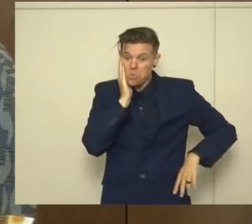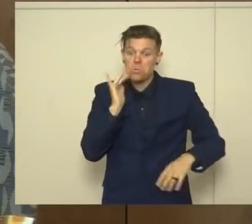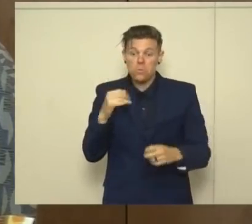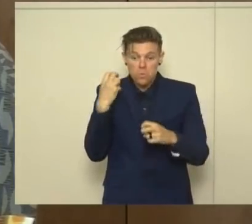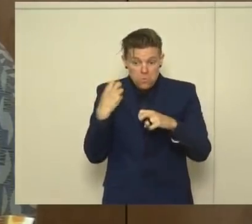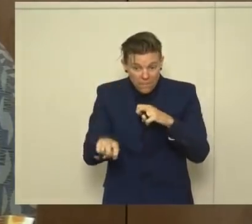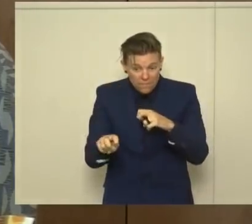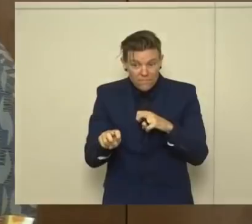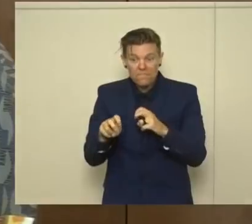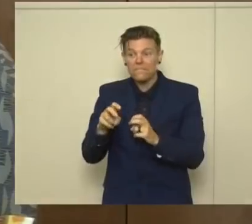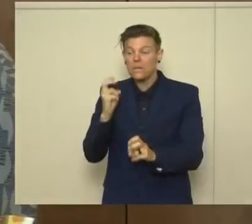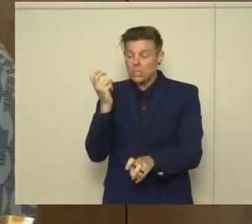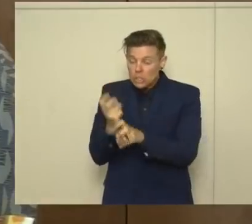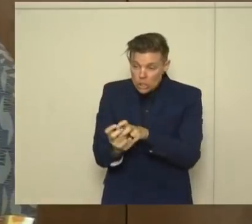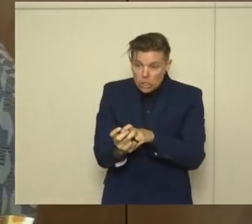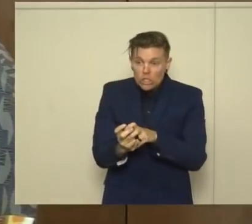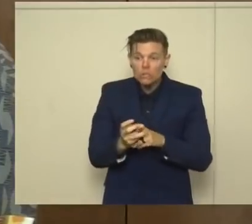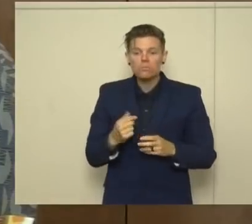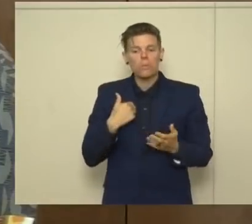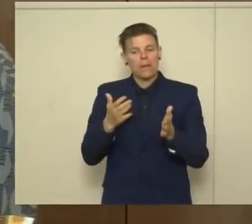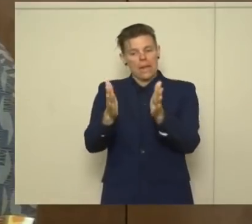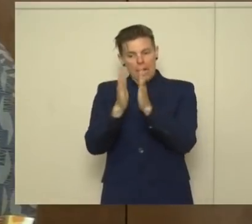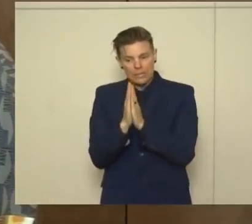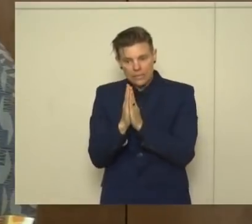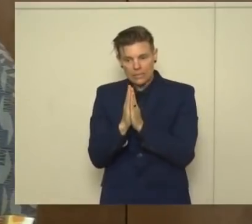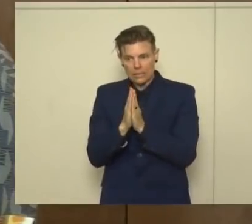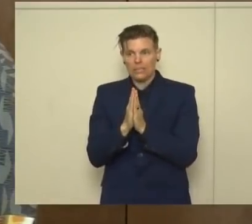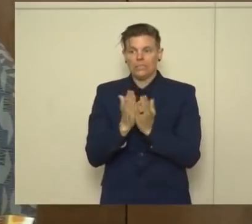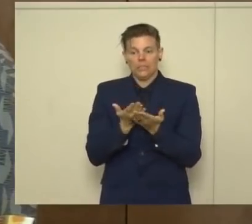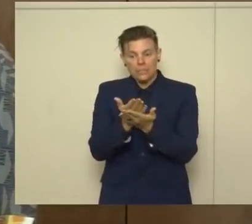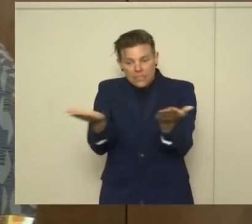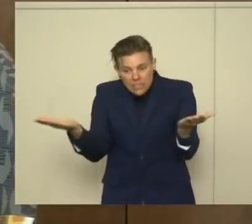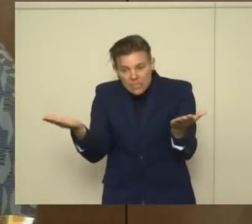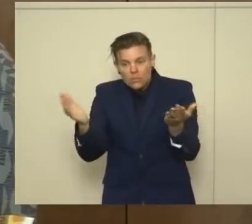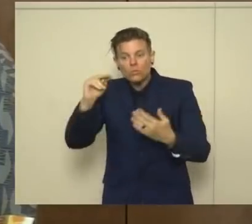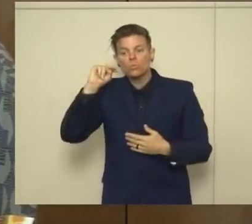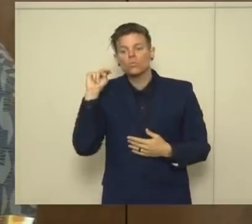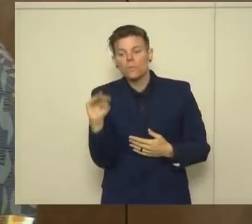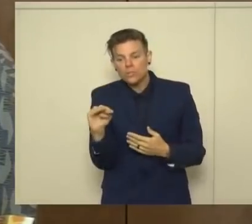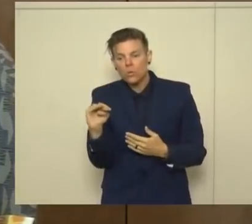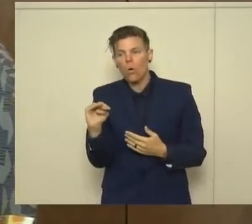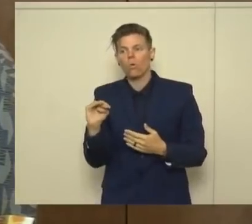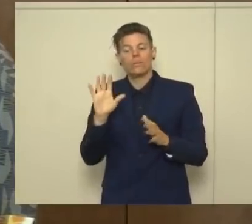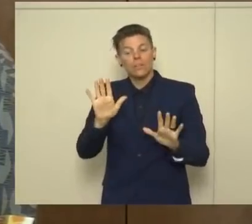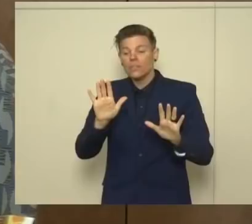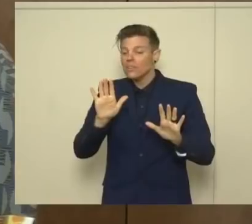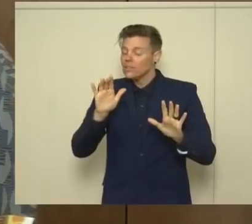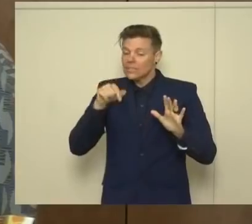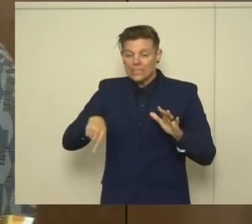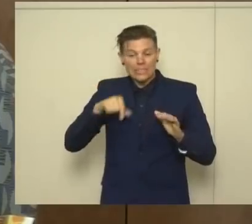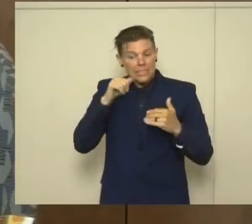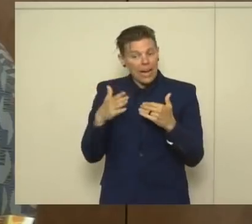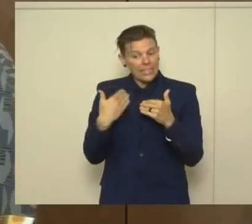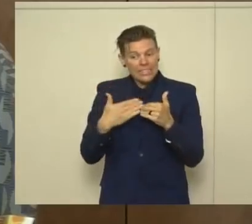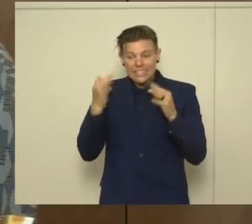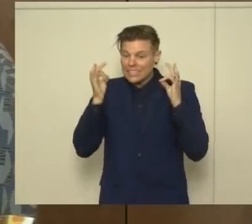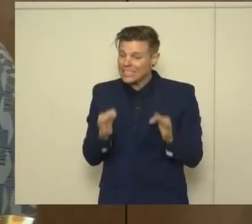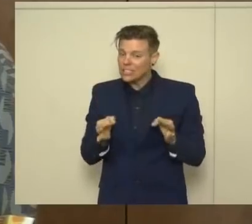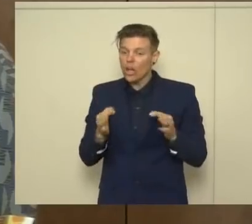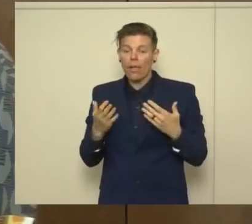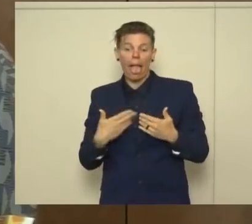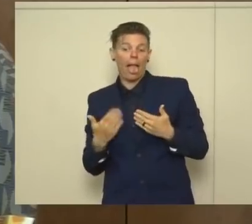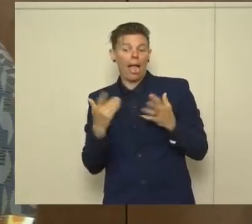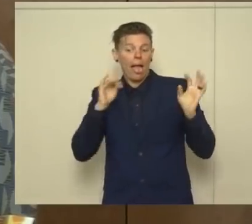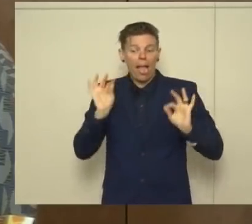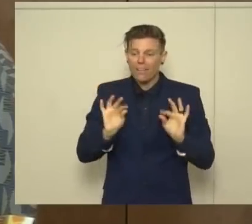of our viewers and of New Mexicans. These are not easy decisions. If they were easy, we'd have a very singular